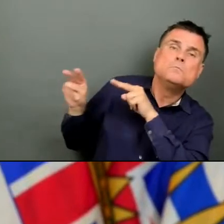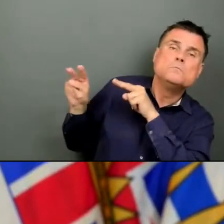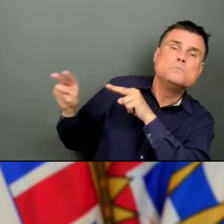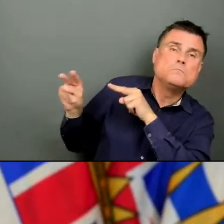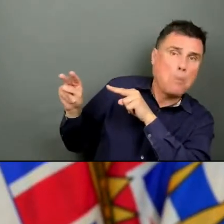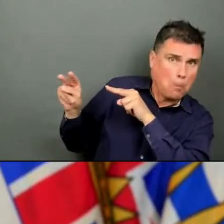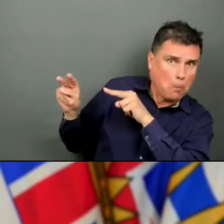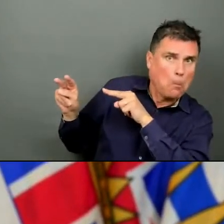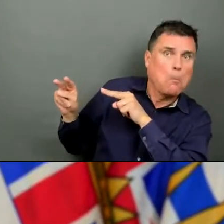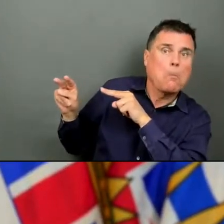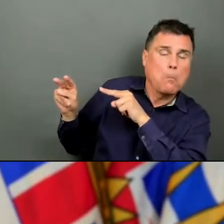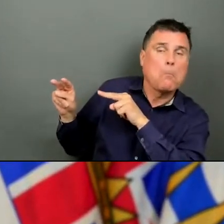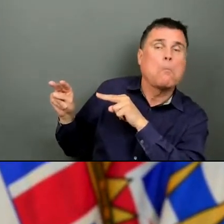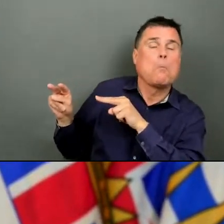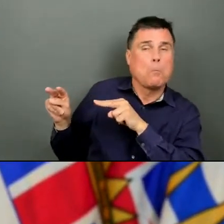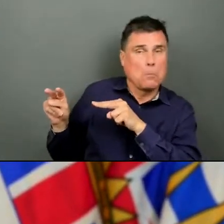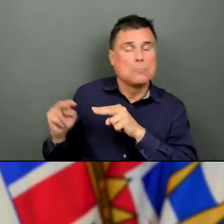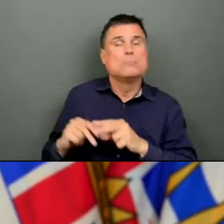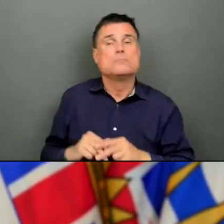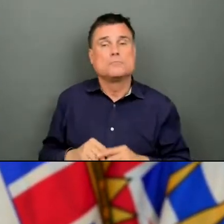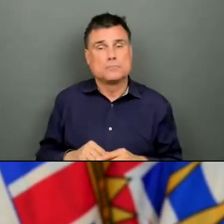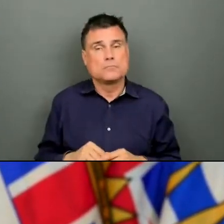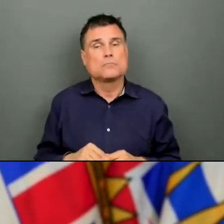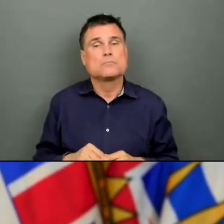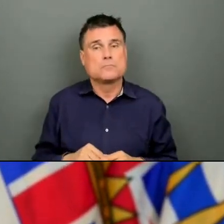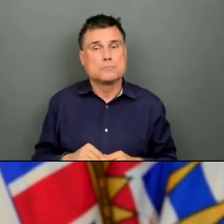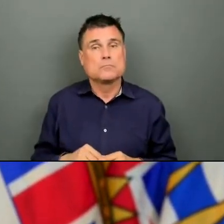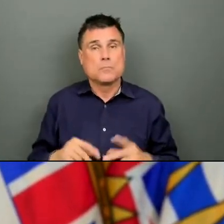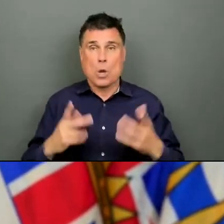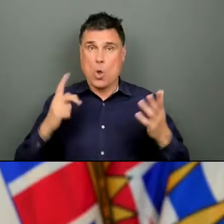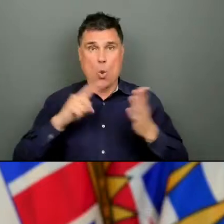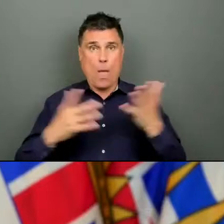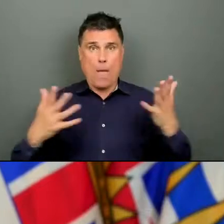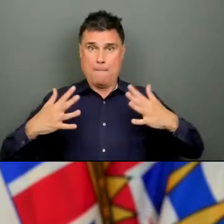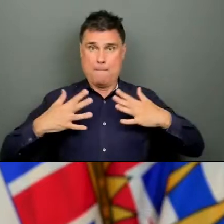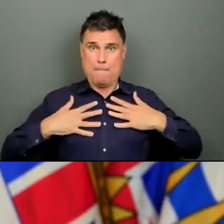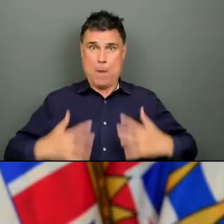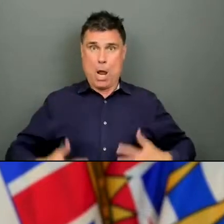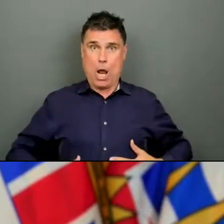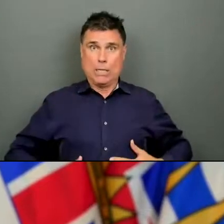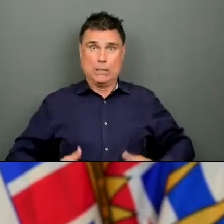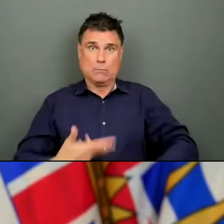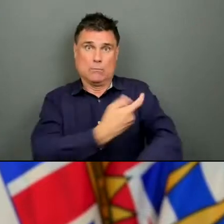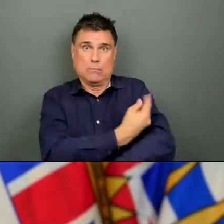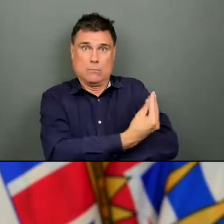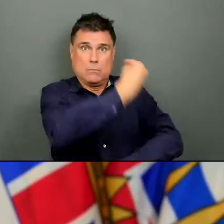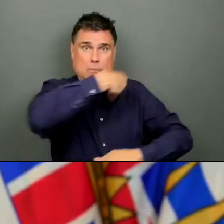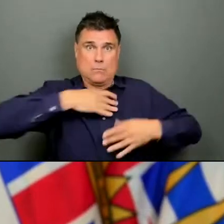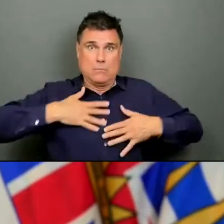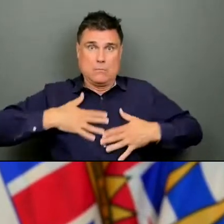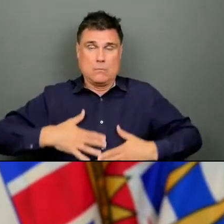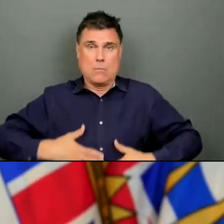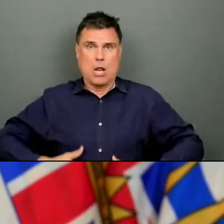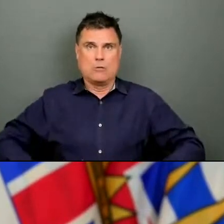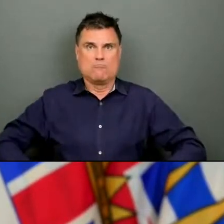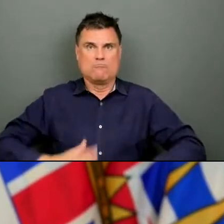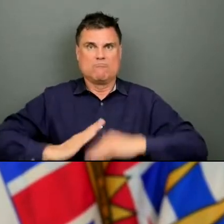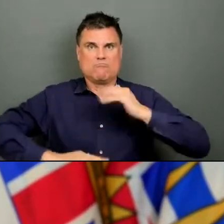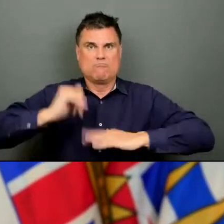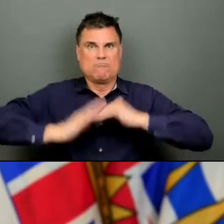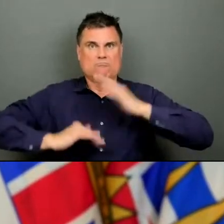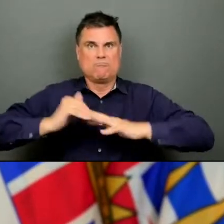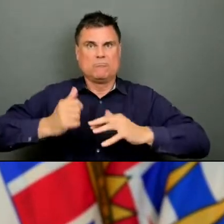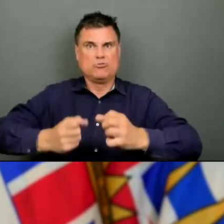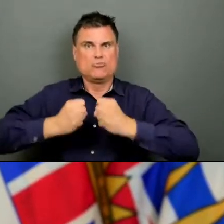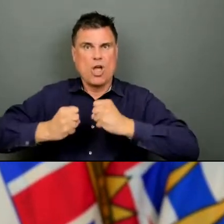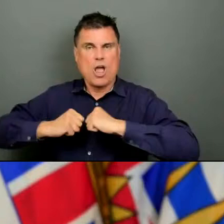the antibody response is stronger and lasts for 3 months, 6 months, and that interval that